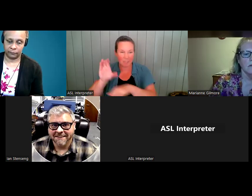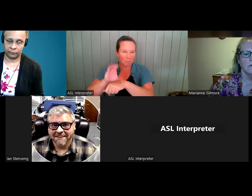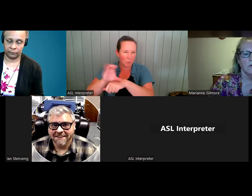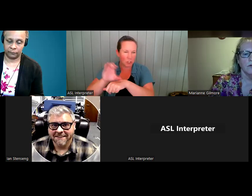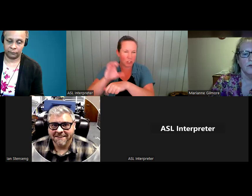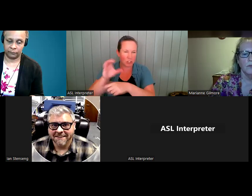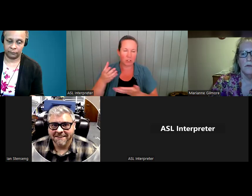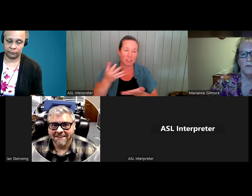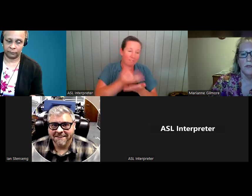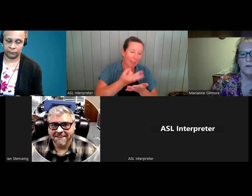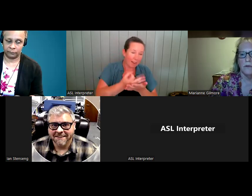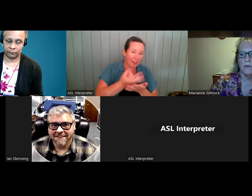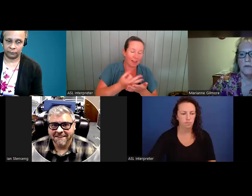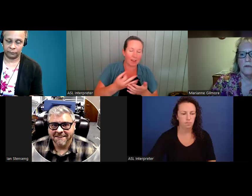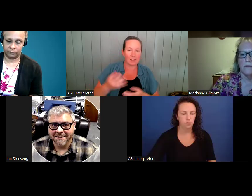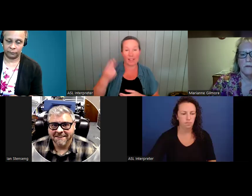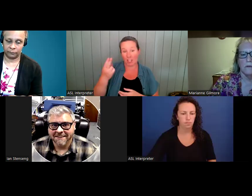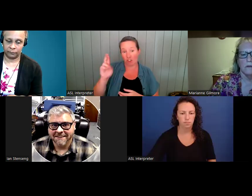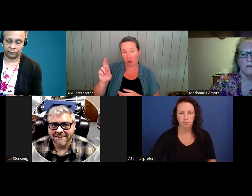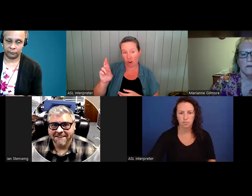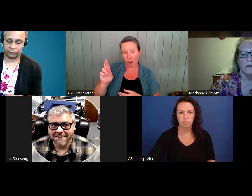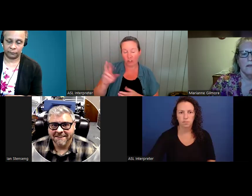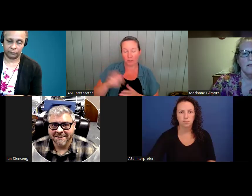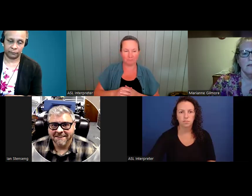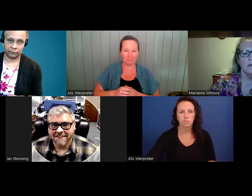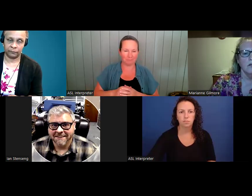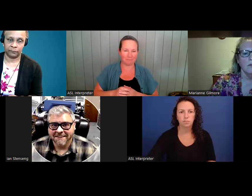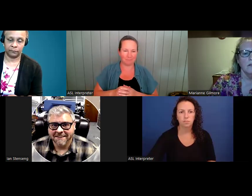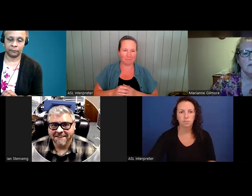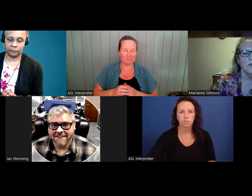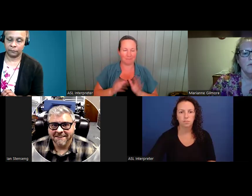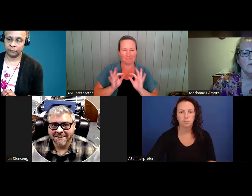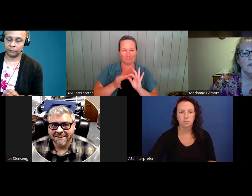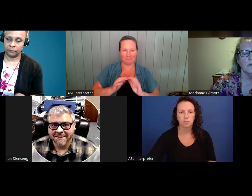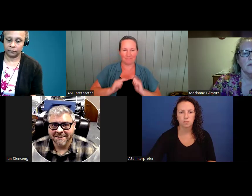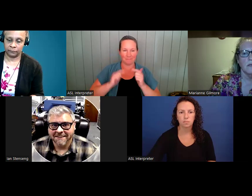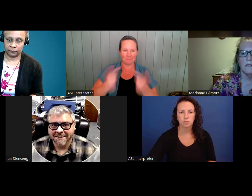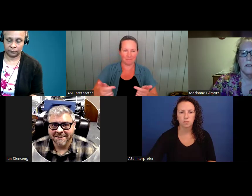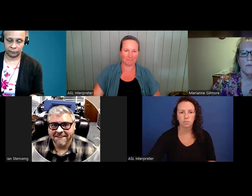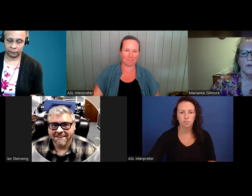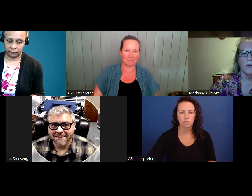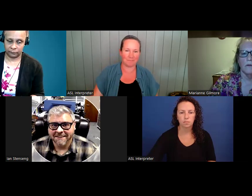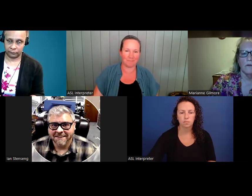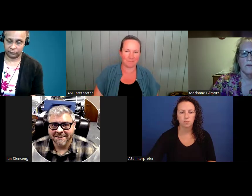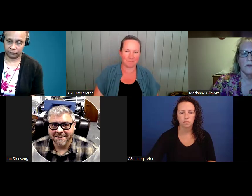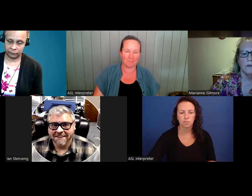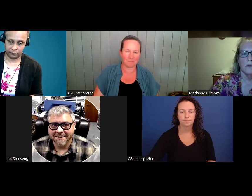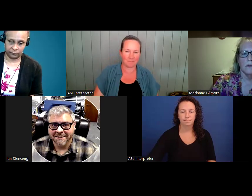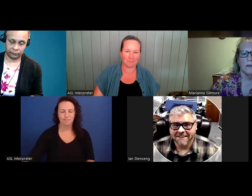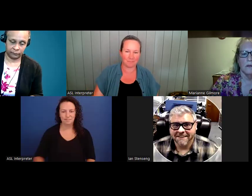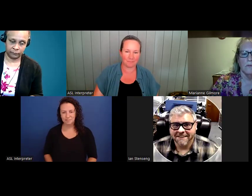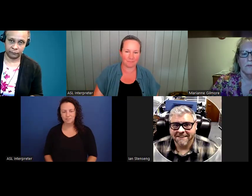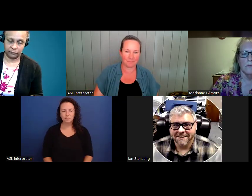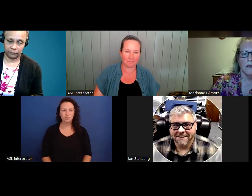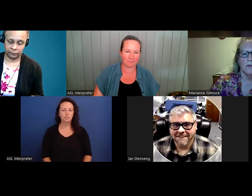finance, or human resources. And that's, you know, you might say, well, human resources, that's a lot more to do with,